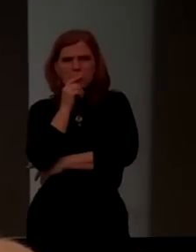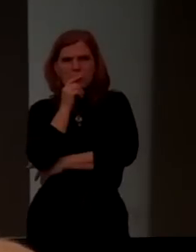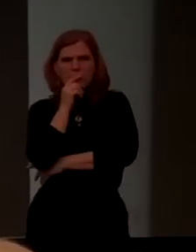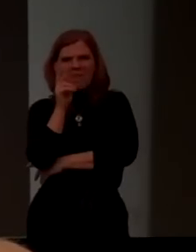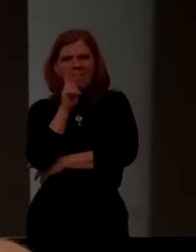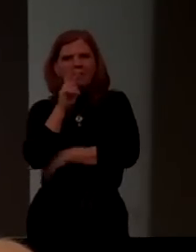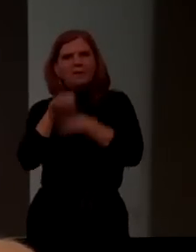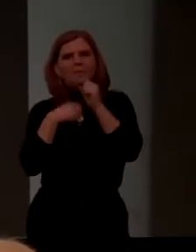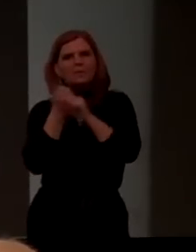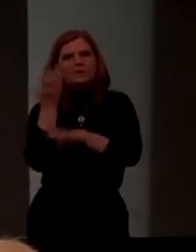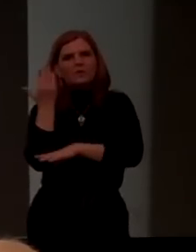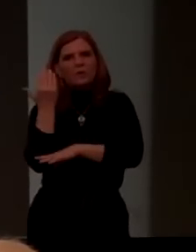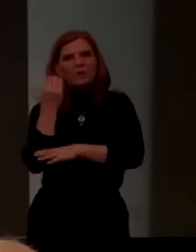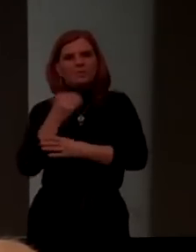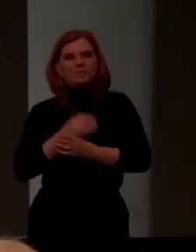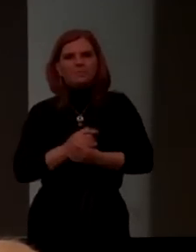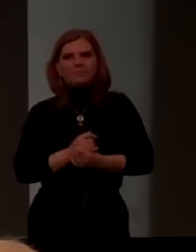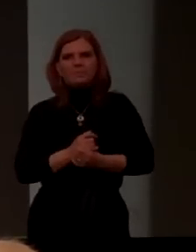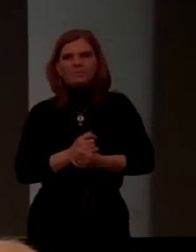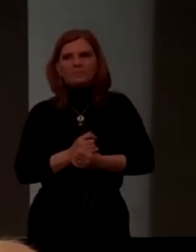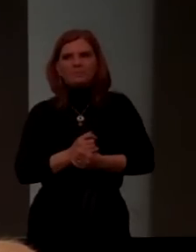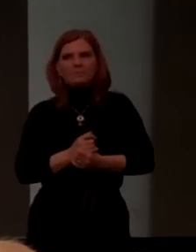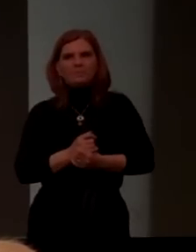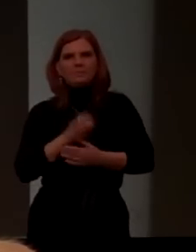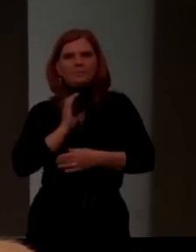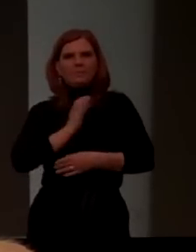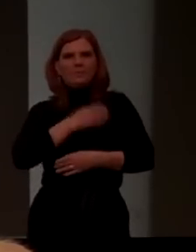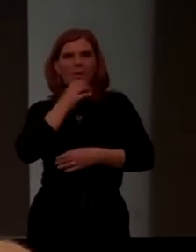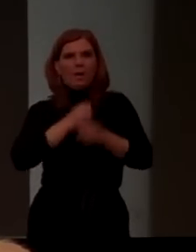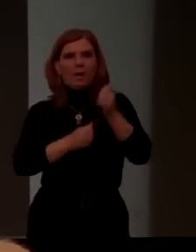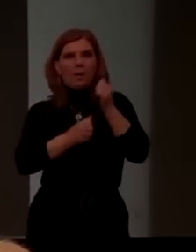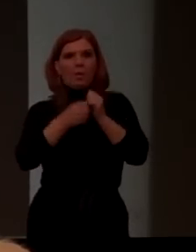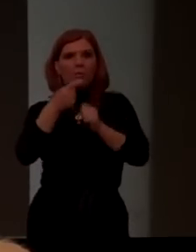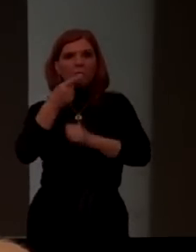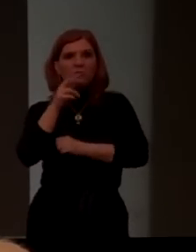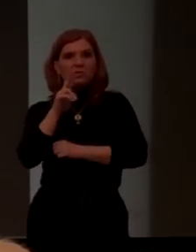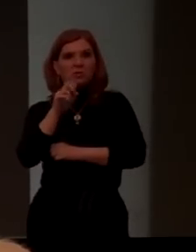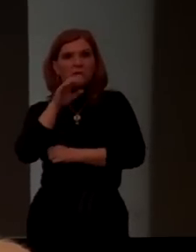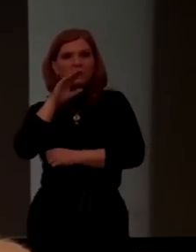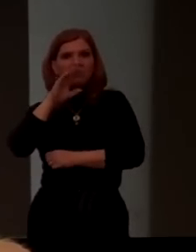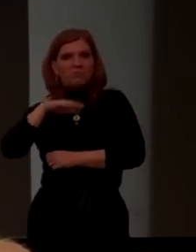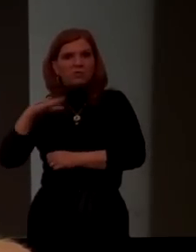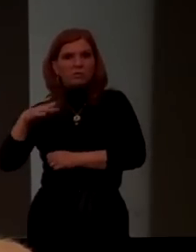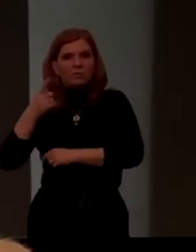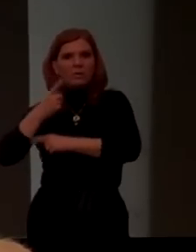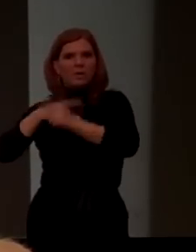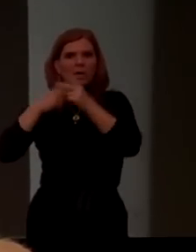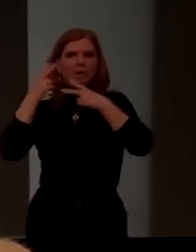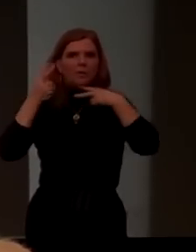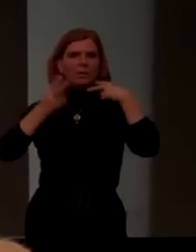A couple of years ago, our oldest grandchildren were coming down from visiting their other grandparents